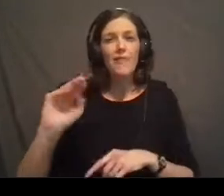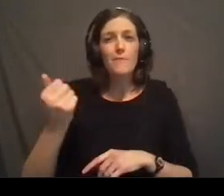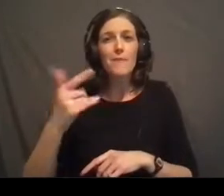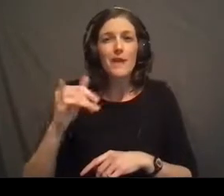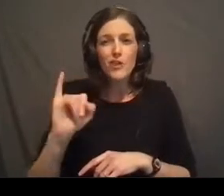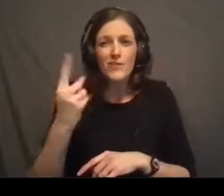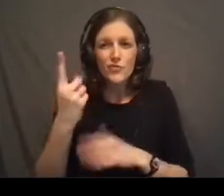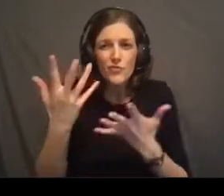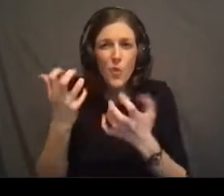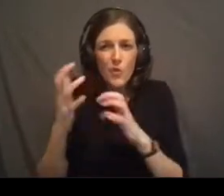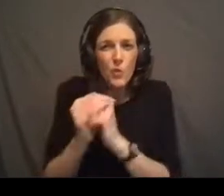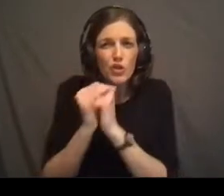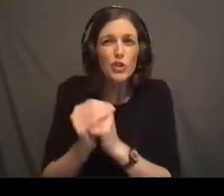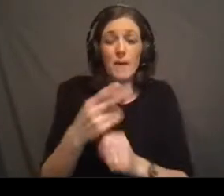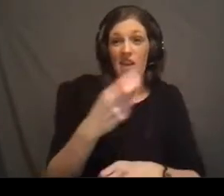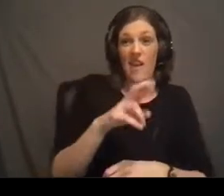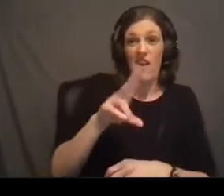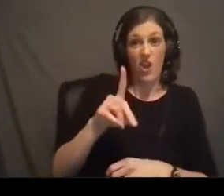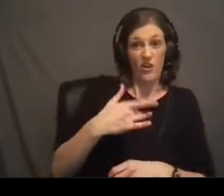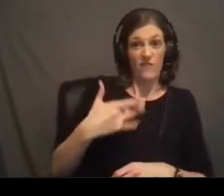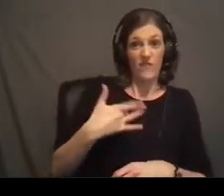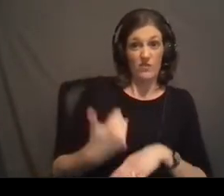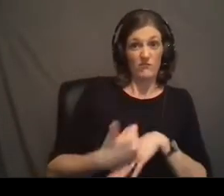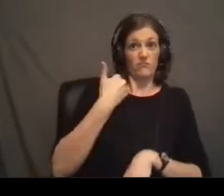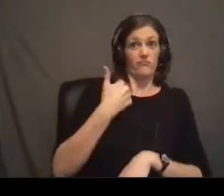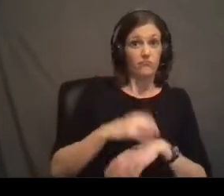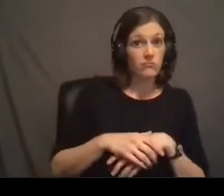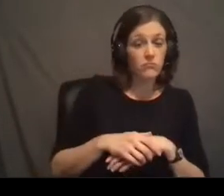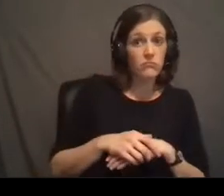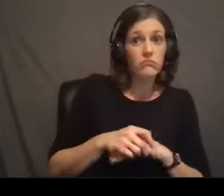worship Jesus, but he's searching because he's feeling threatened.